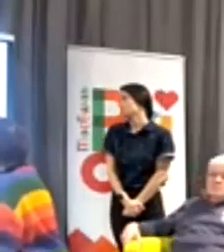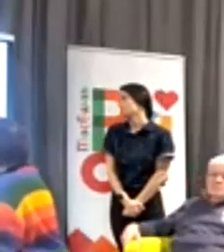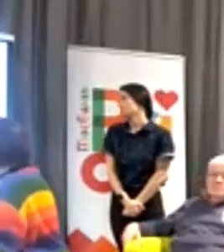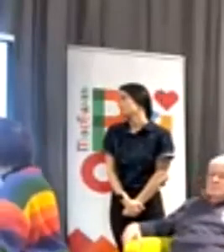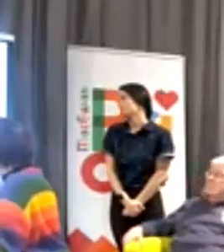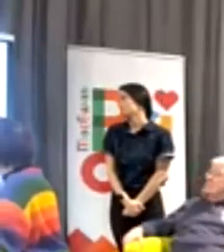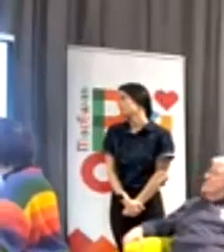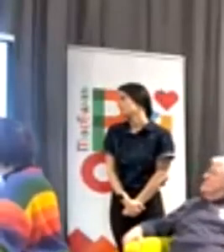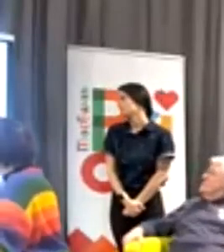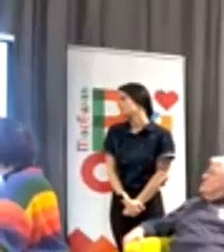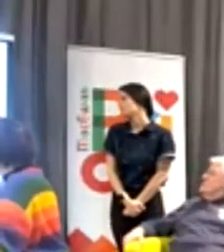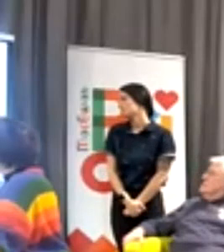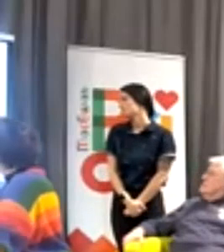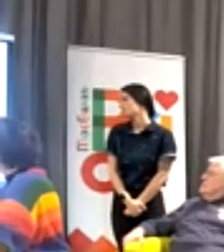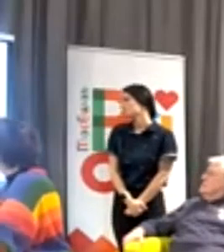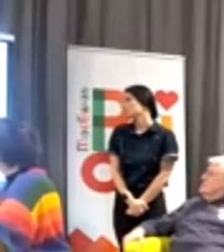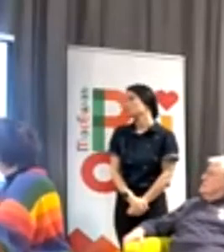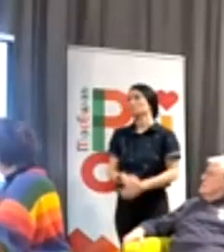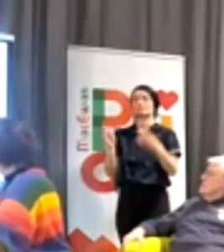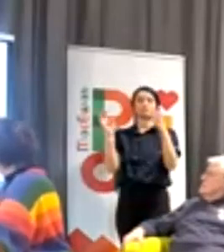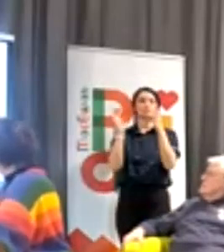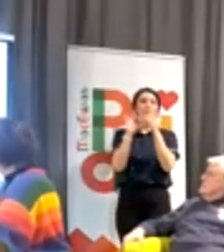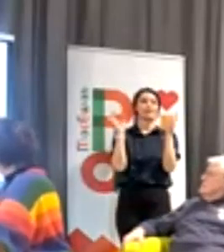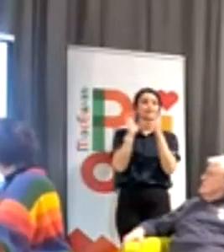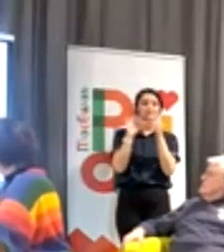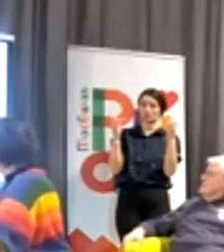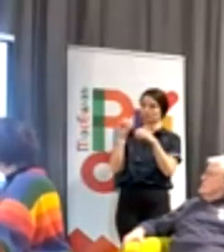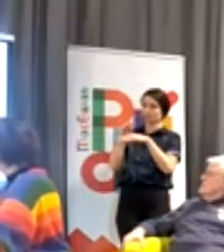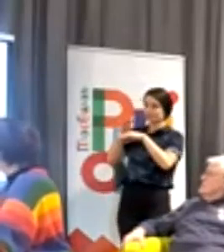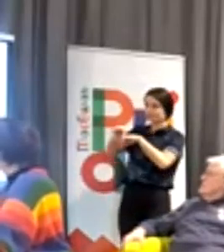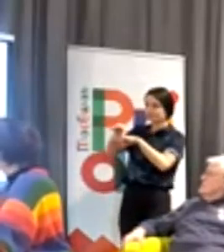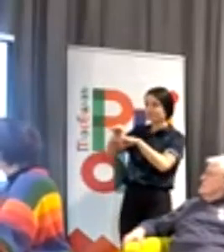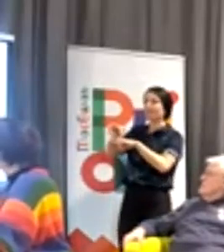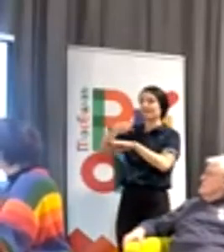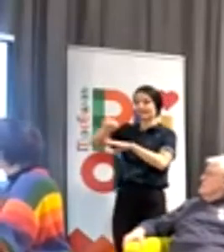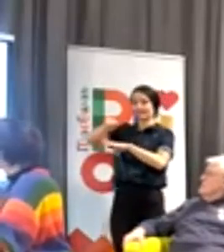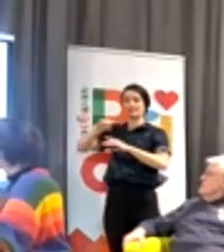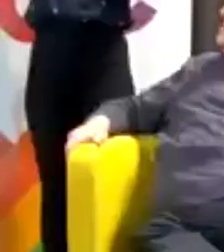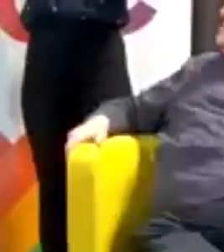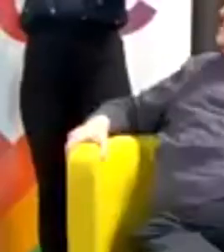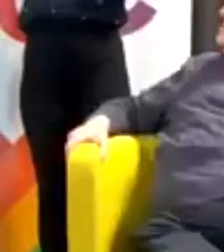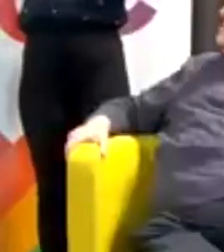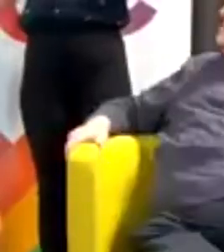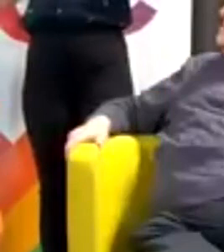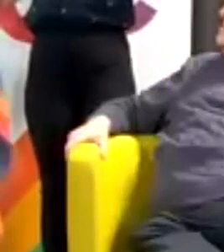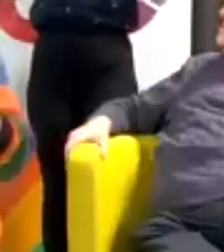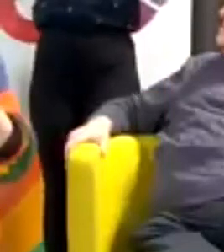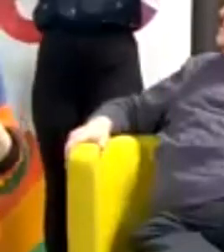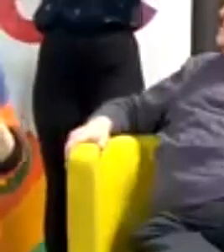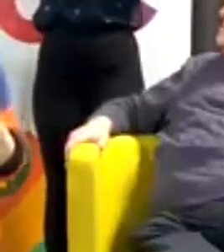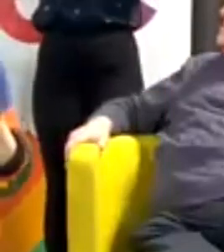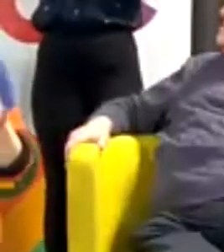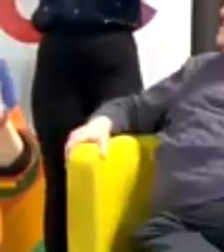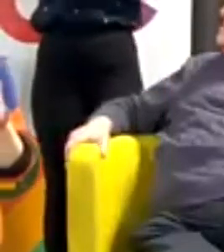What is one message you would like to convey to the incoming generations who don't feel supported as they come out and transition into their journey?